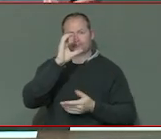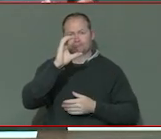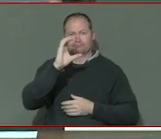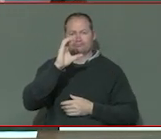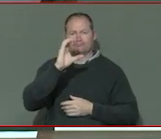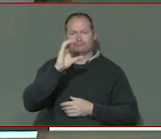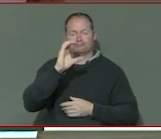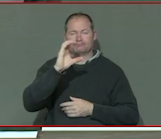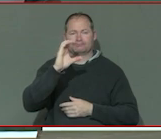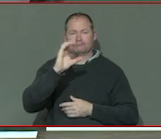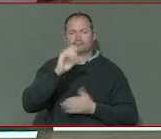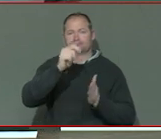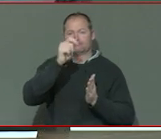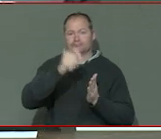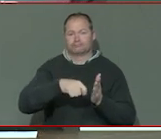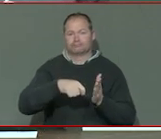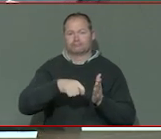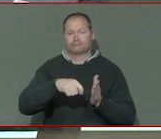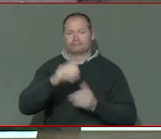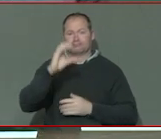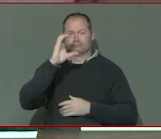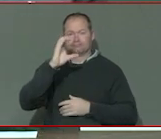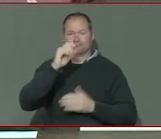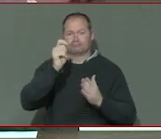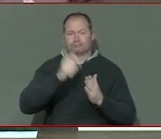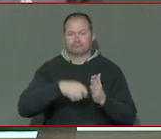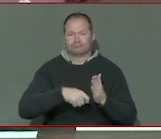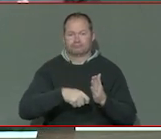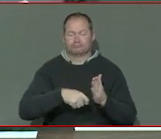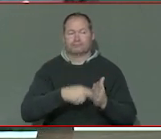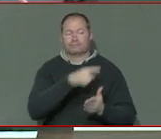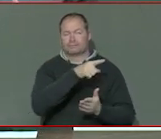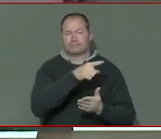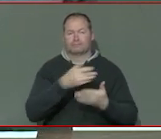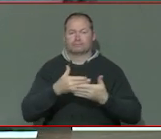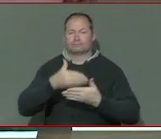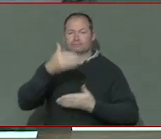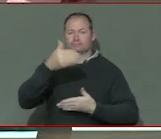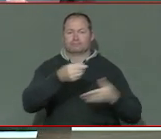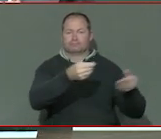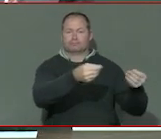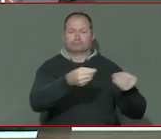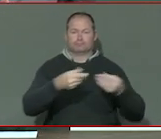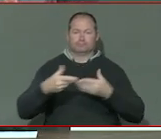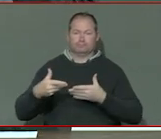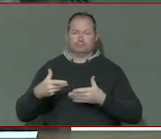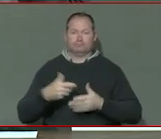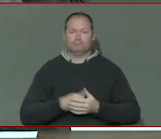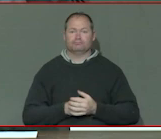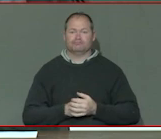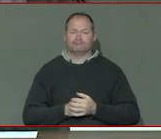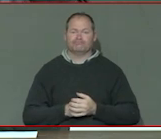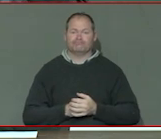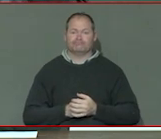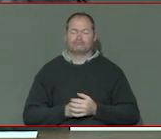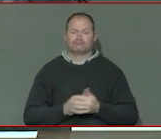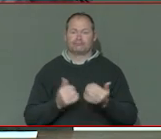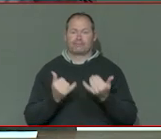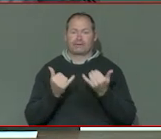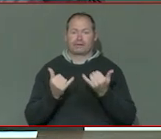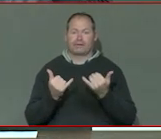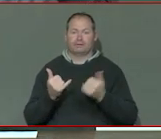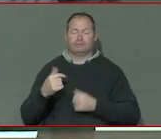on credit from somebody, they will send us a statement. Am I right? And now we have to